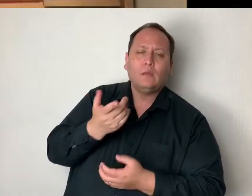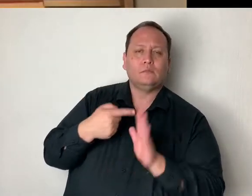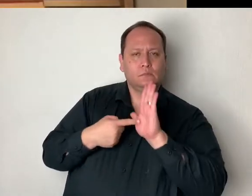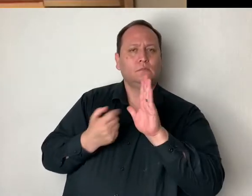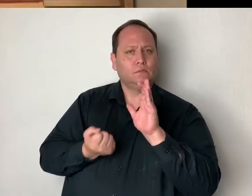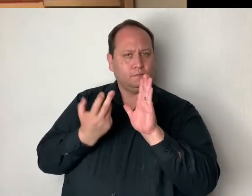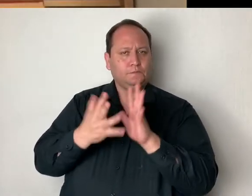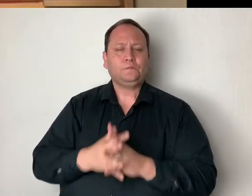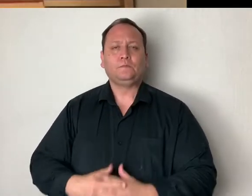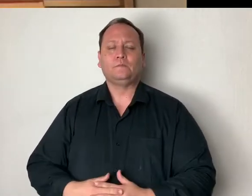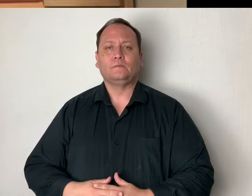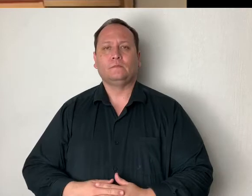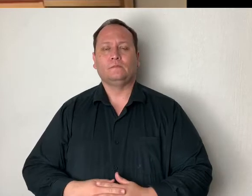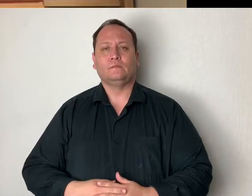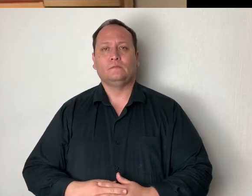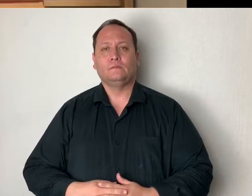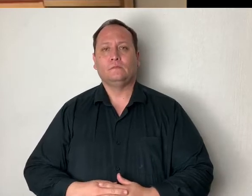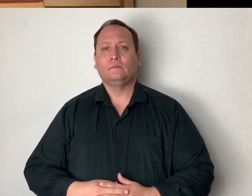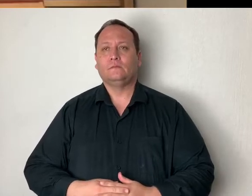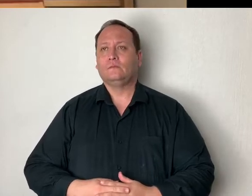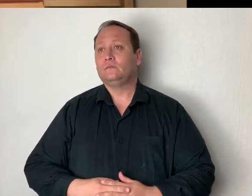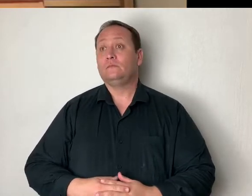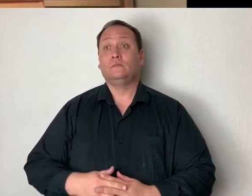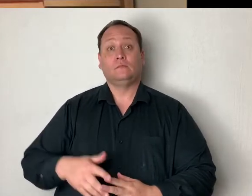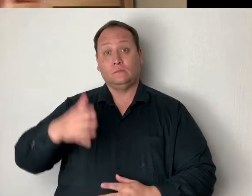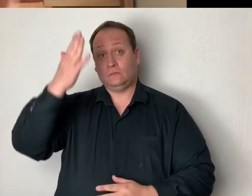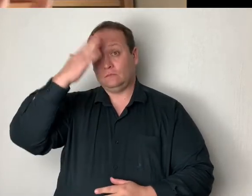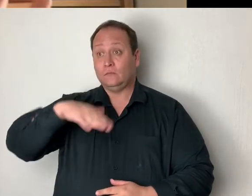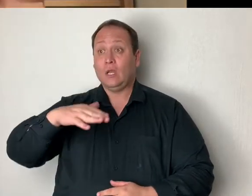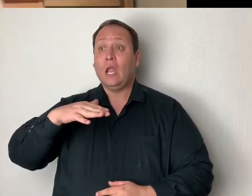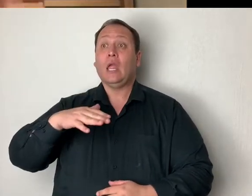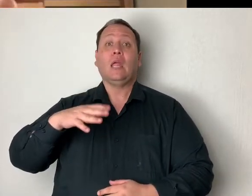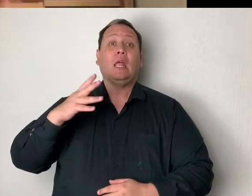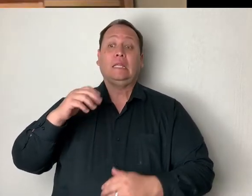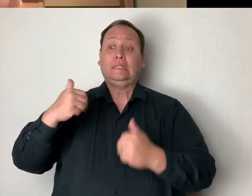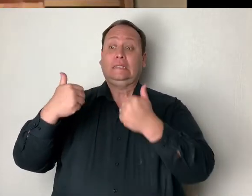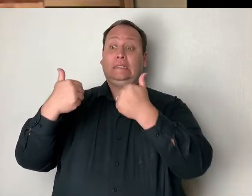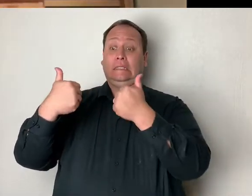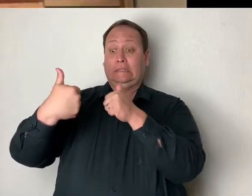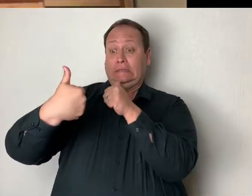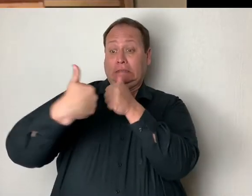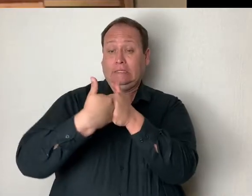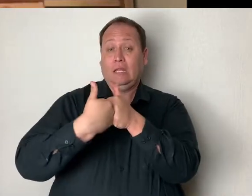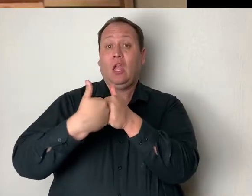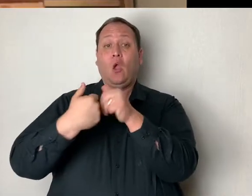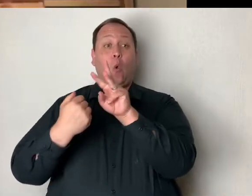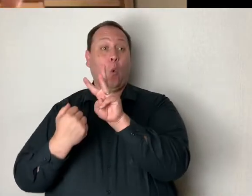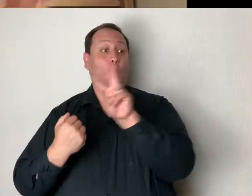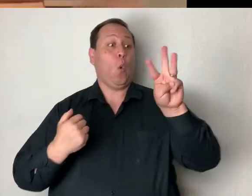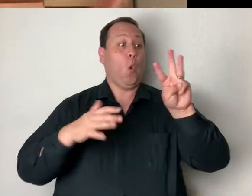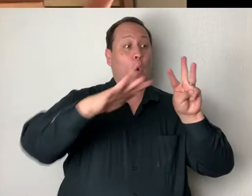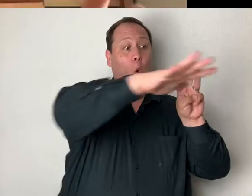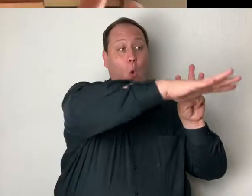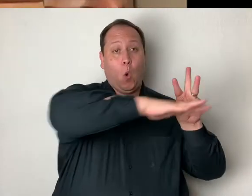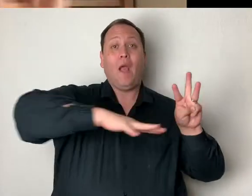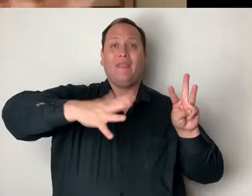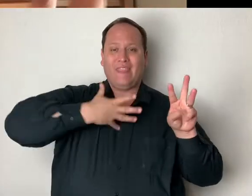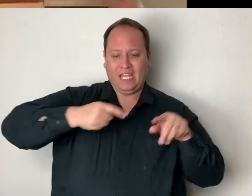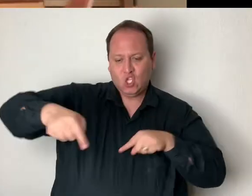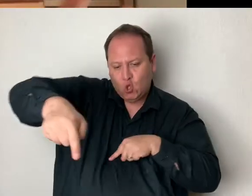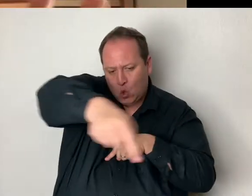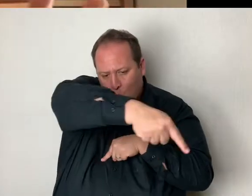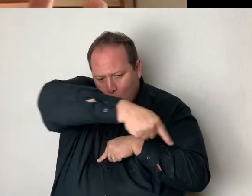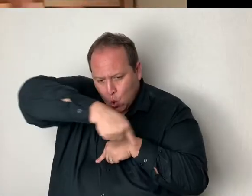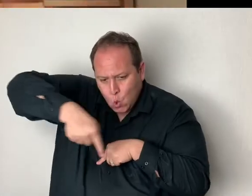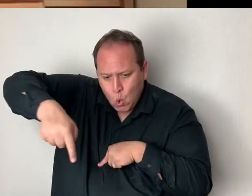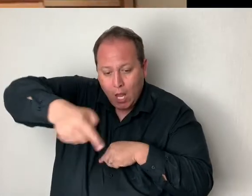At the westernmost edge of the US-Mexico border sits a small cement circle, half of the circle in